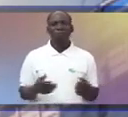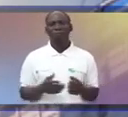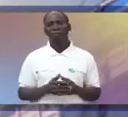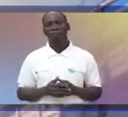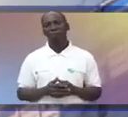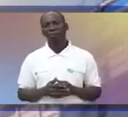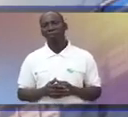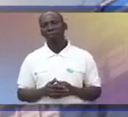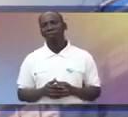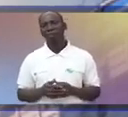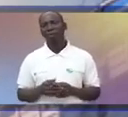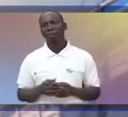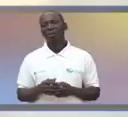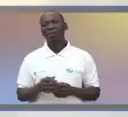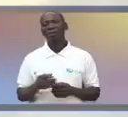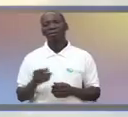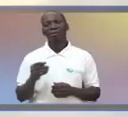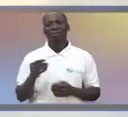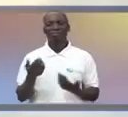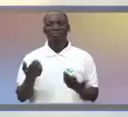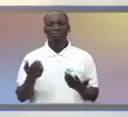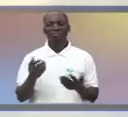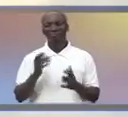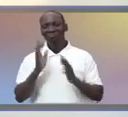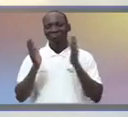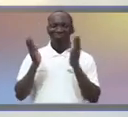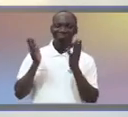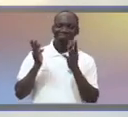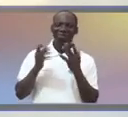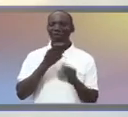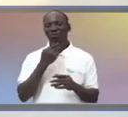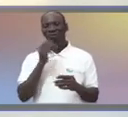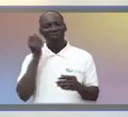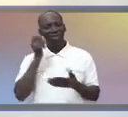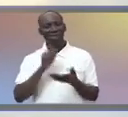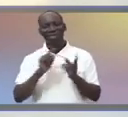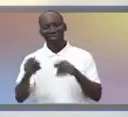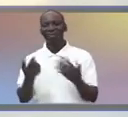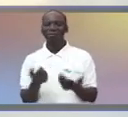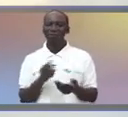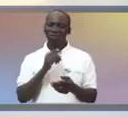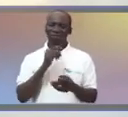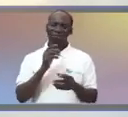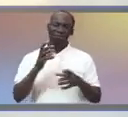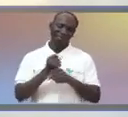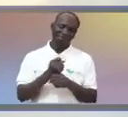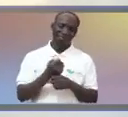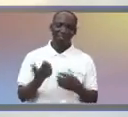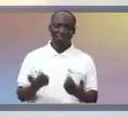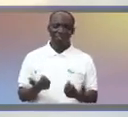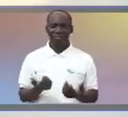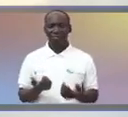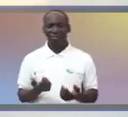ne secretary no e de krata akọ type on bae ma enti yanto aso nanso